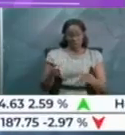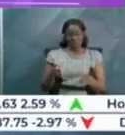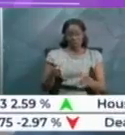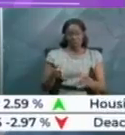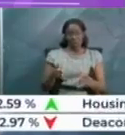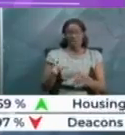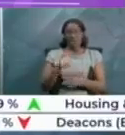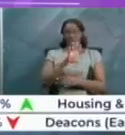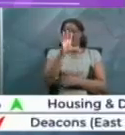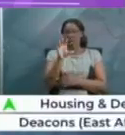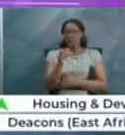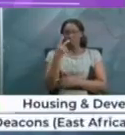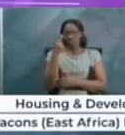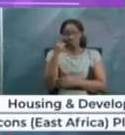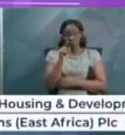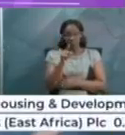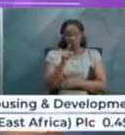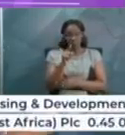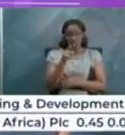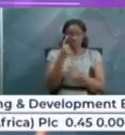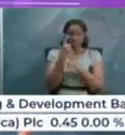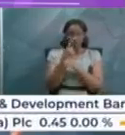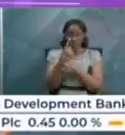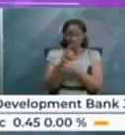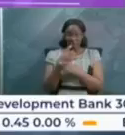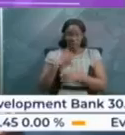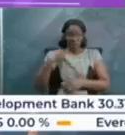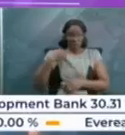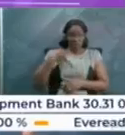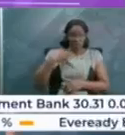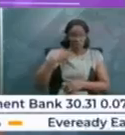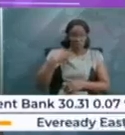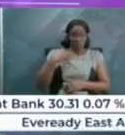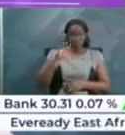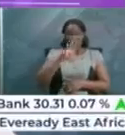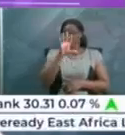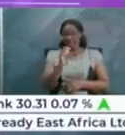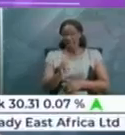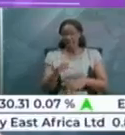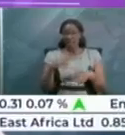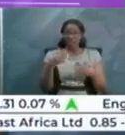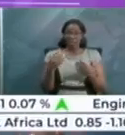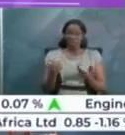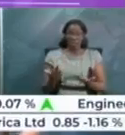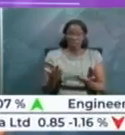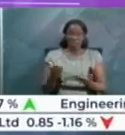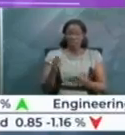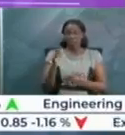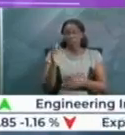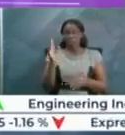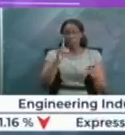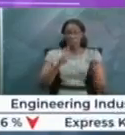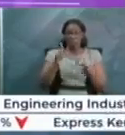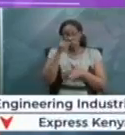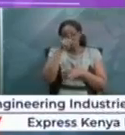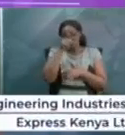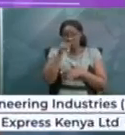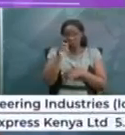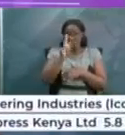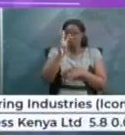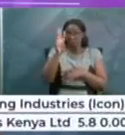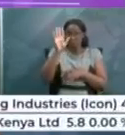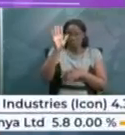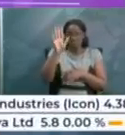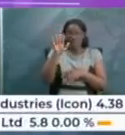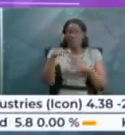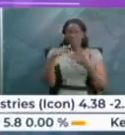you that you can rock with different attires, whether it's African or whether it's, a Western style. This is definite for you. Now,